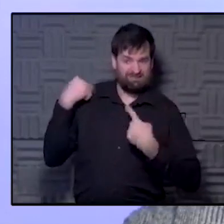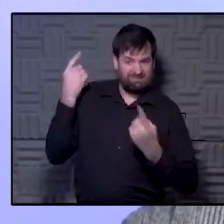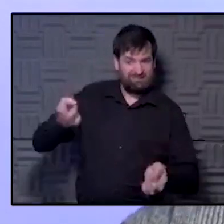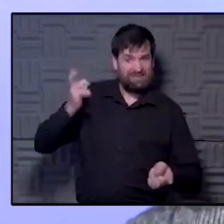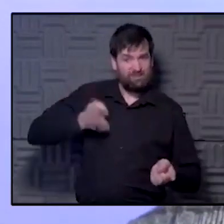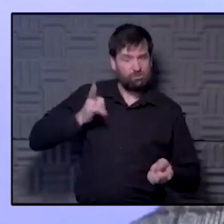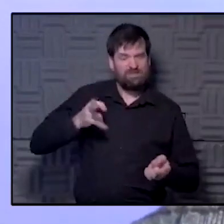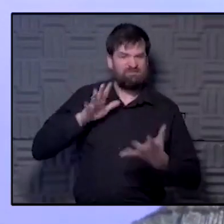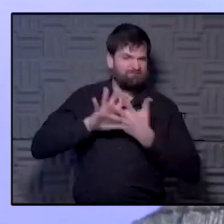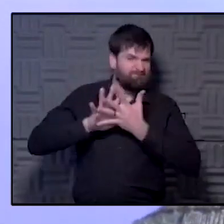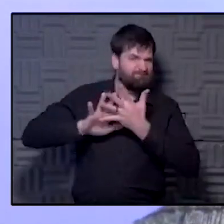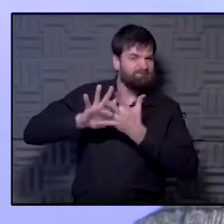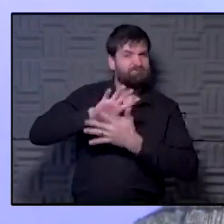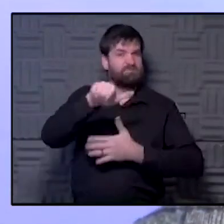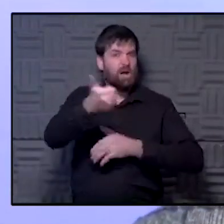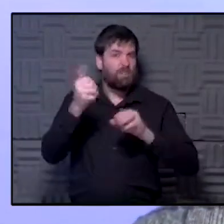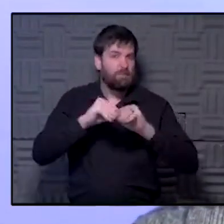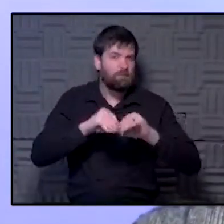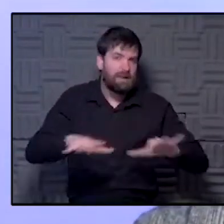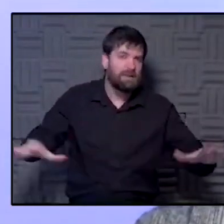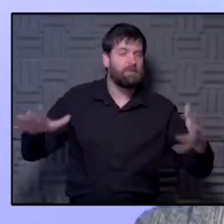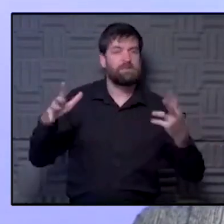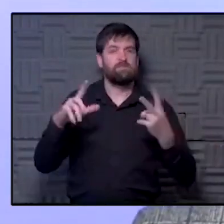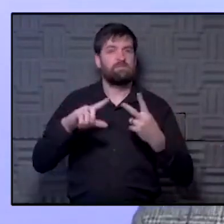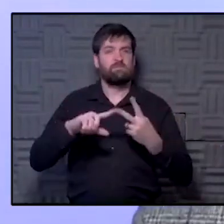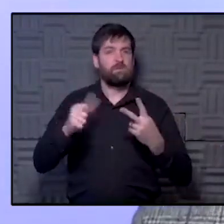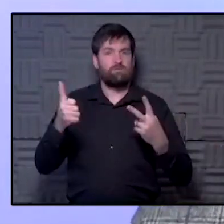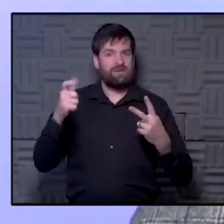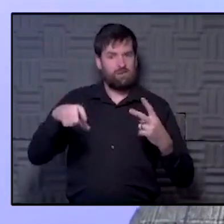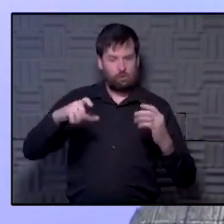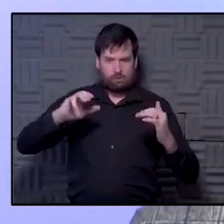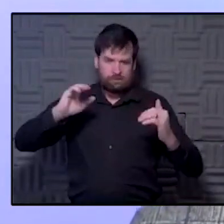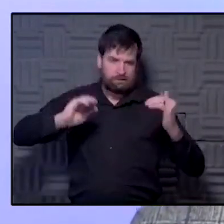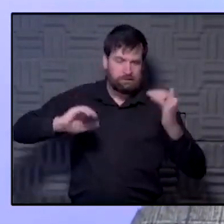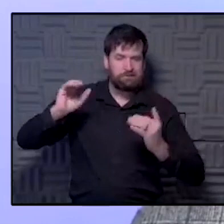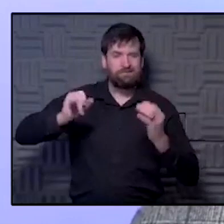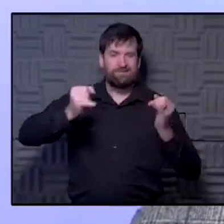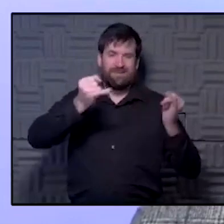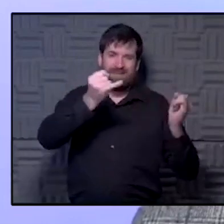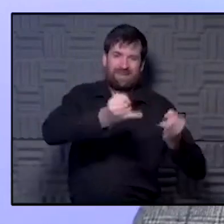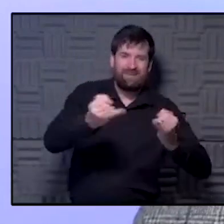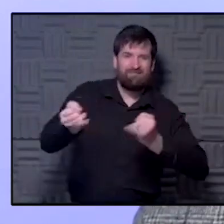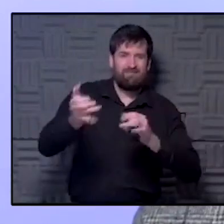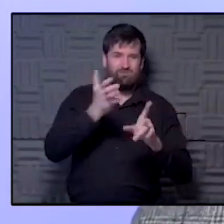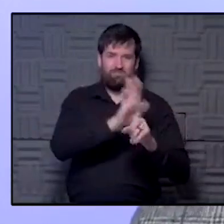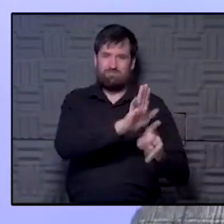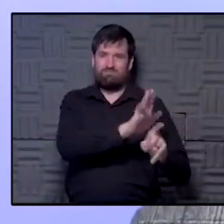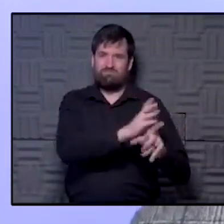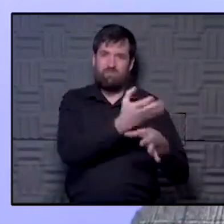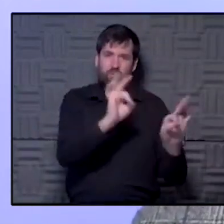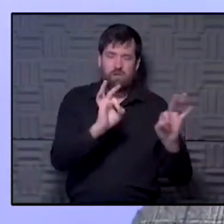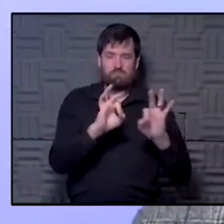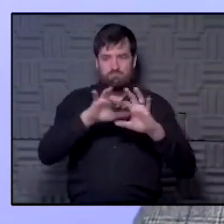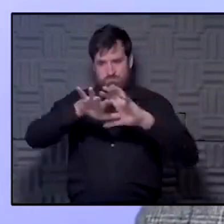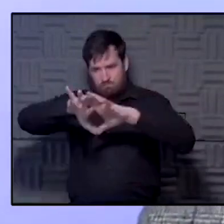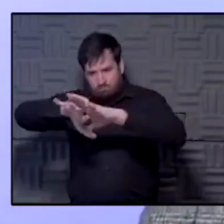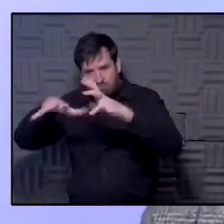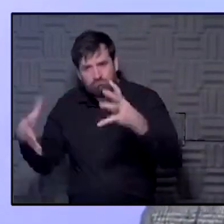there's been other pandemics and there's been other things where we really had to balance individual freedoms and